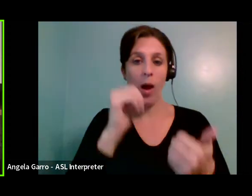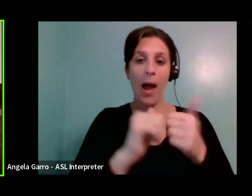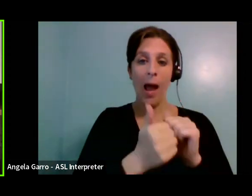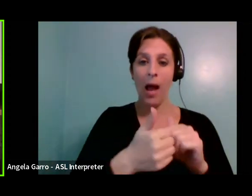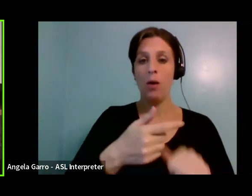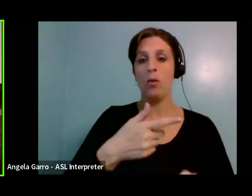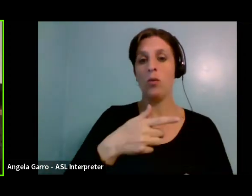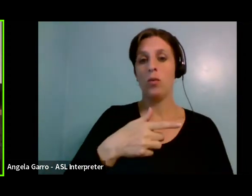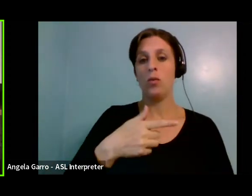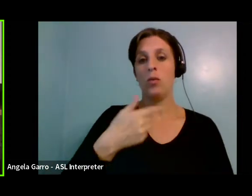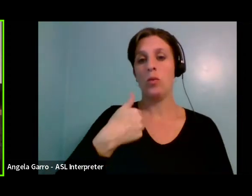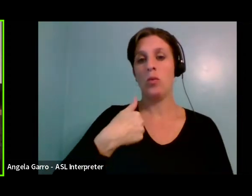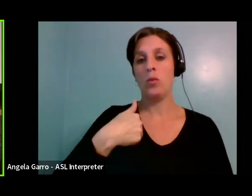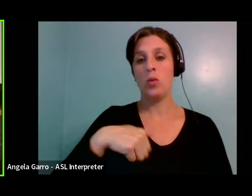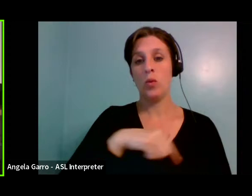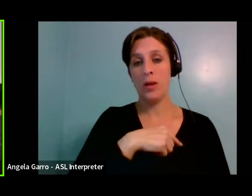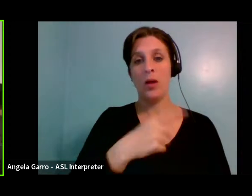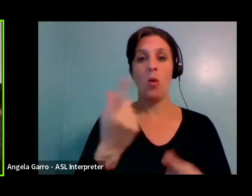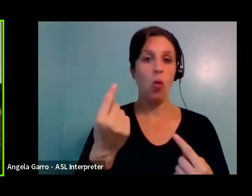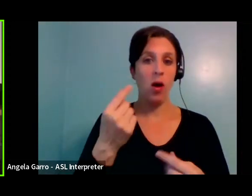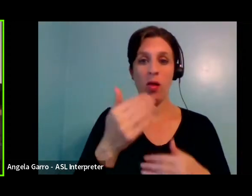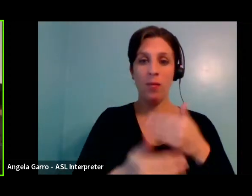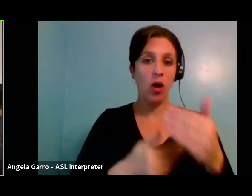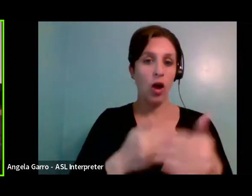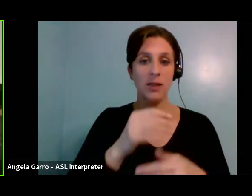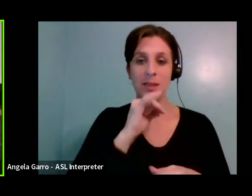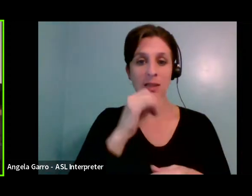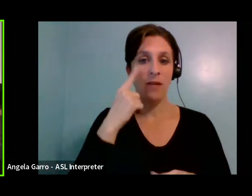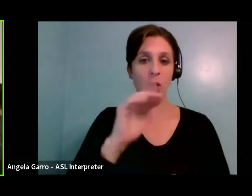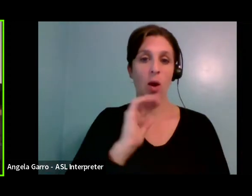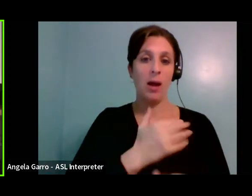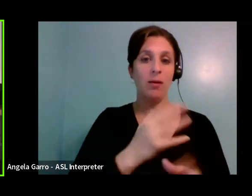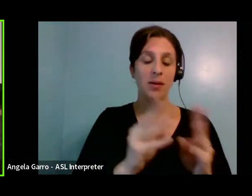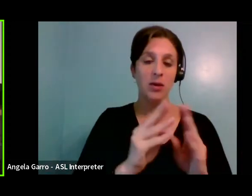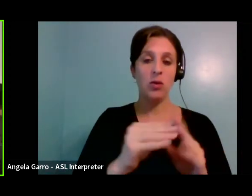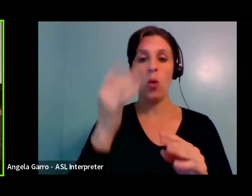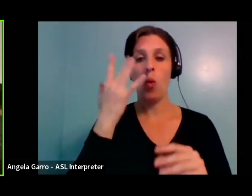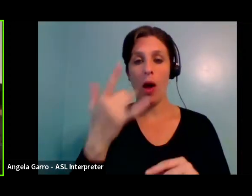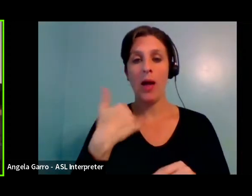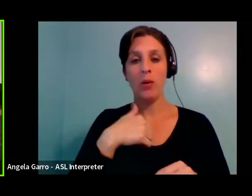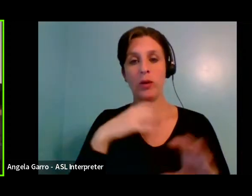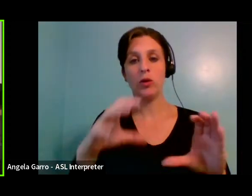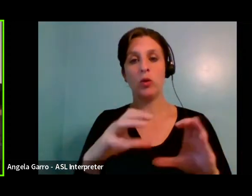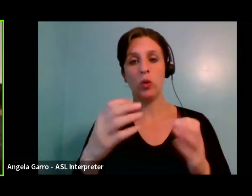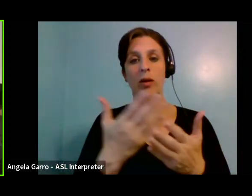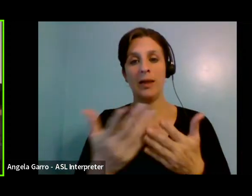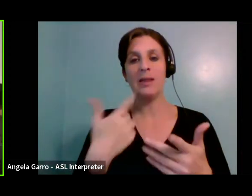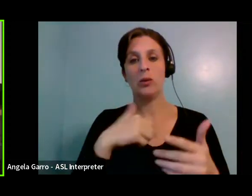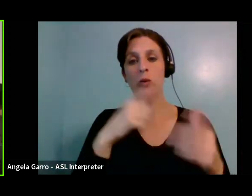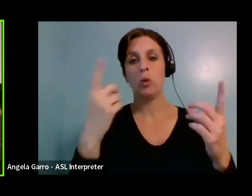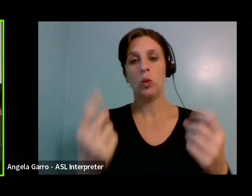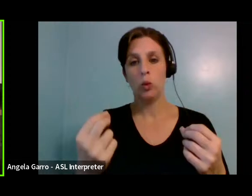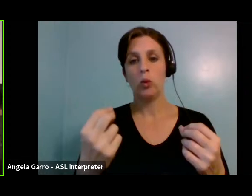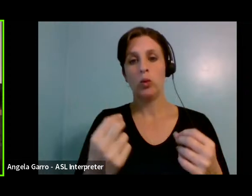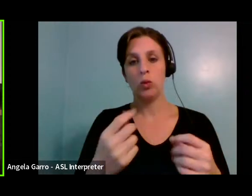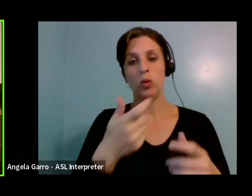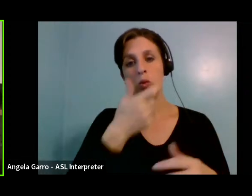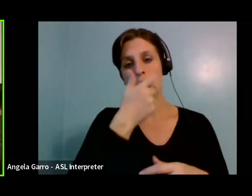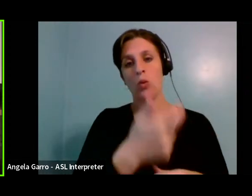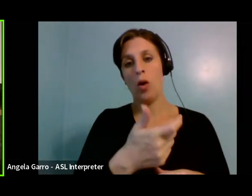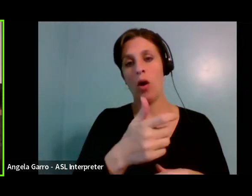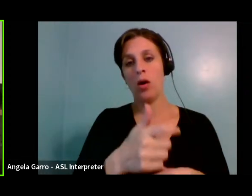we what the process is for our meetings and why we do the things we do, to watch